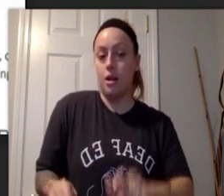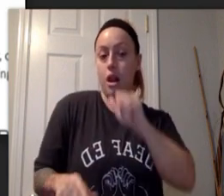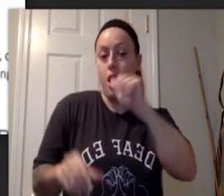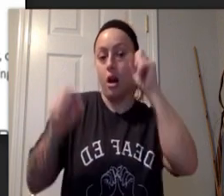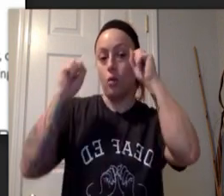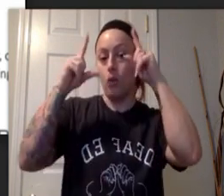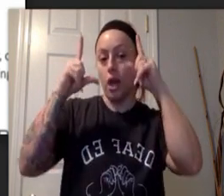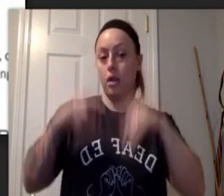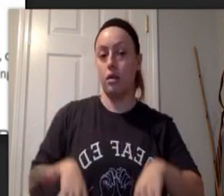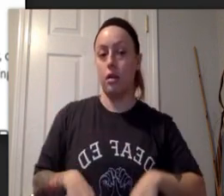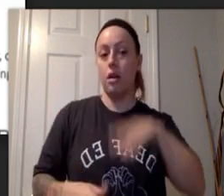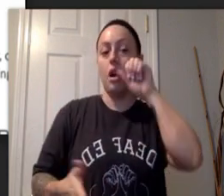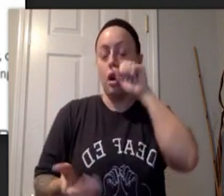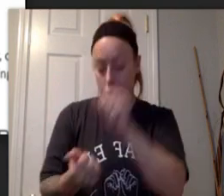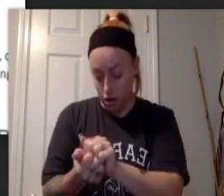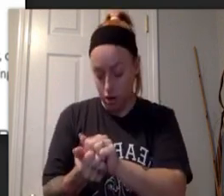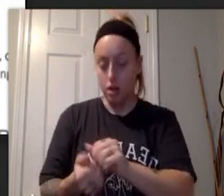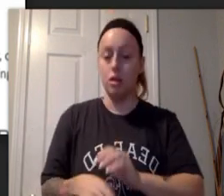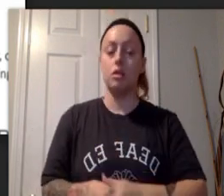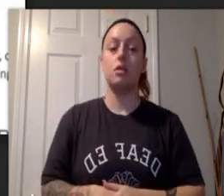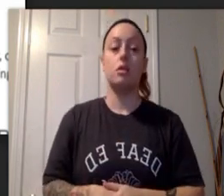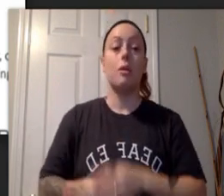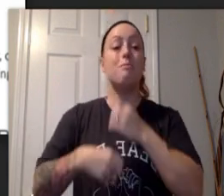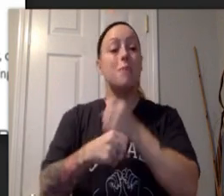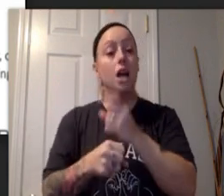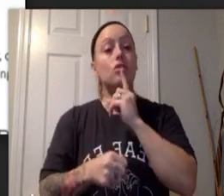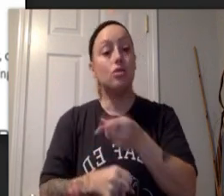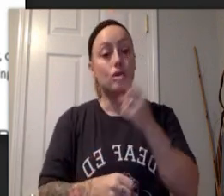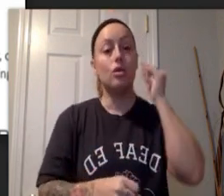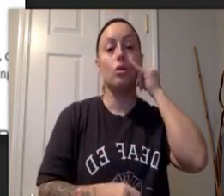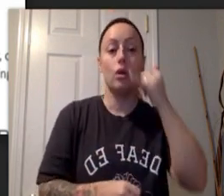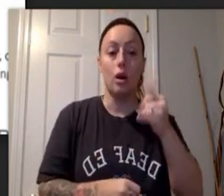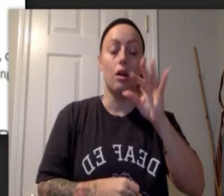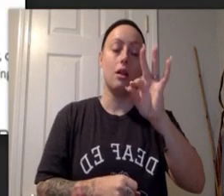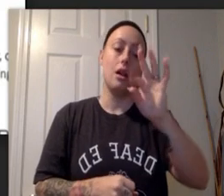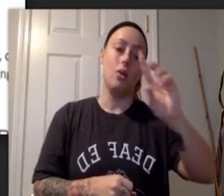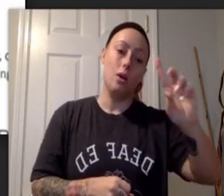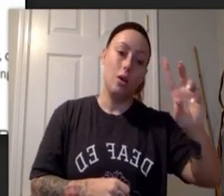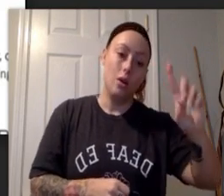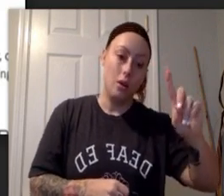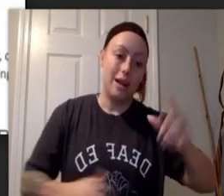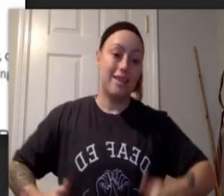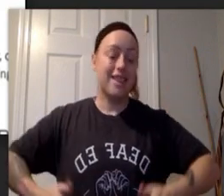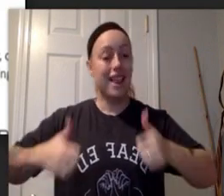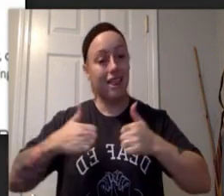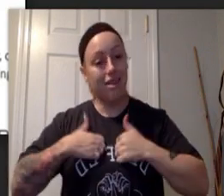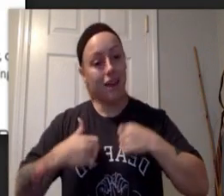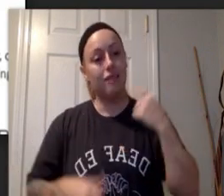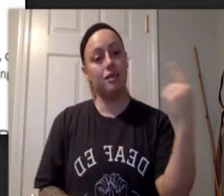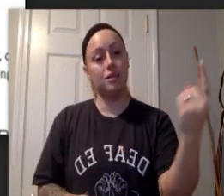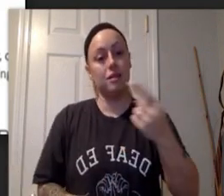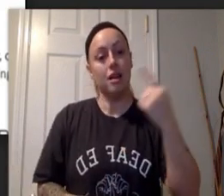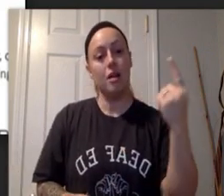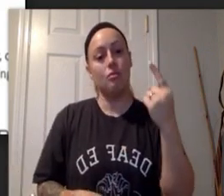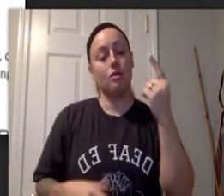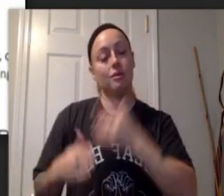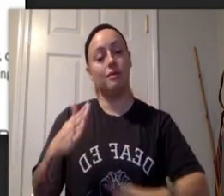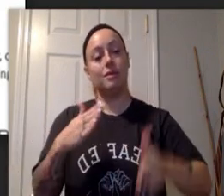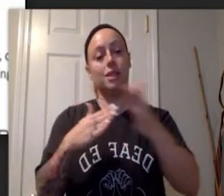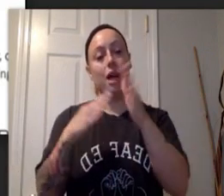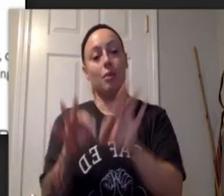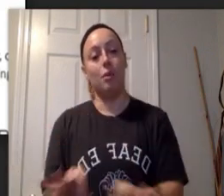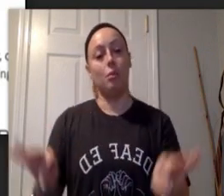just to make sure that you call 911, because overall the life of somebody is most